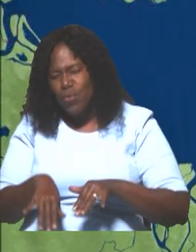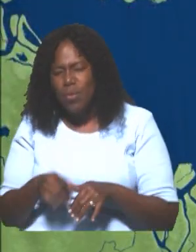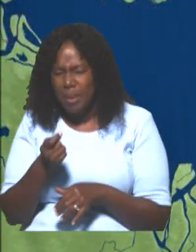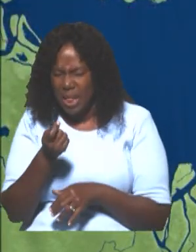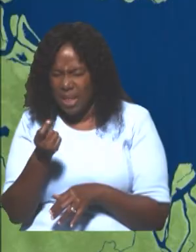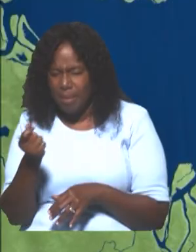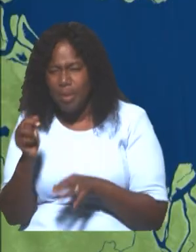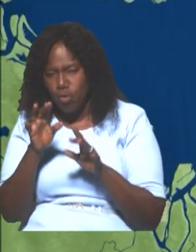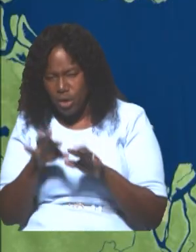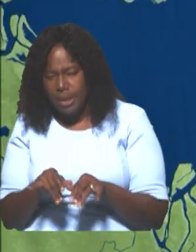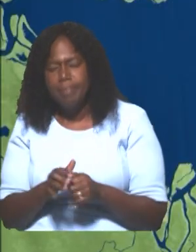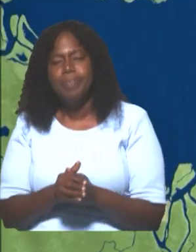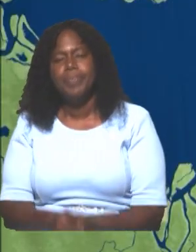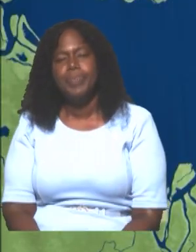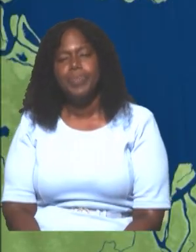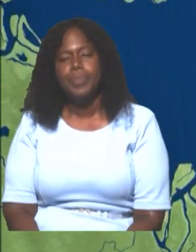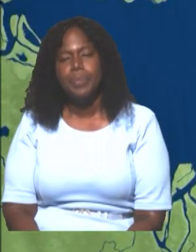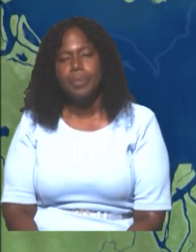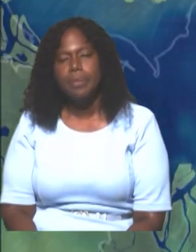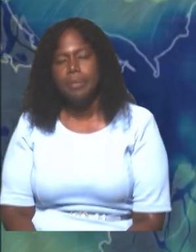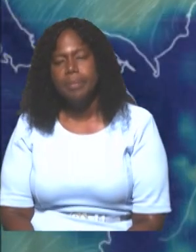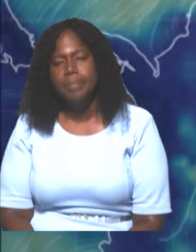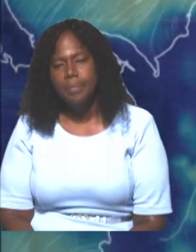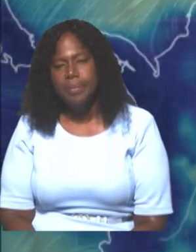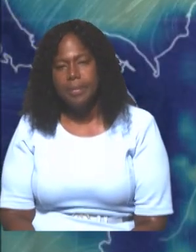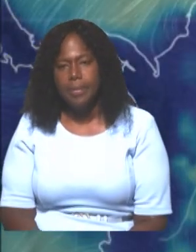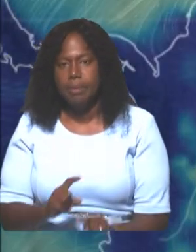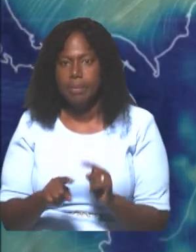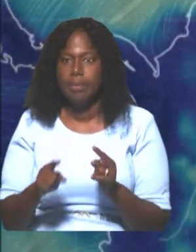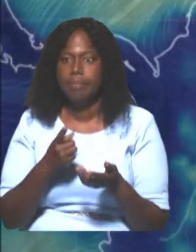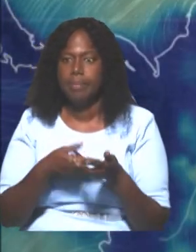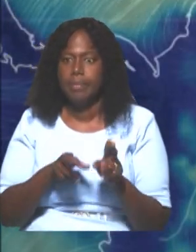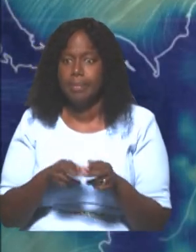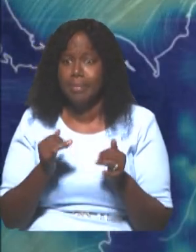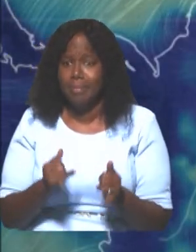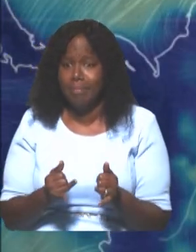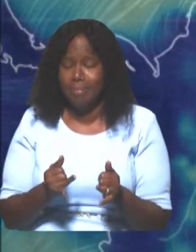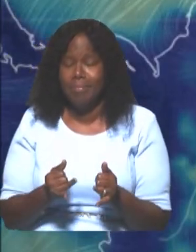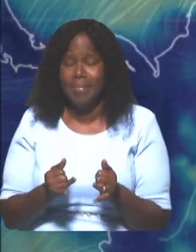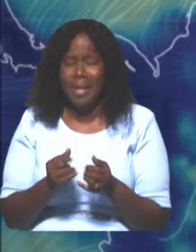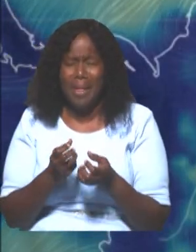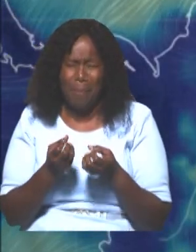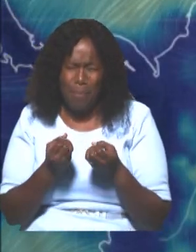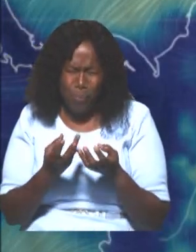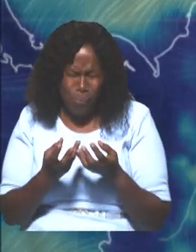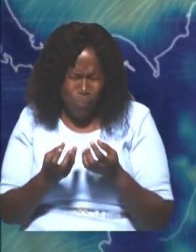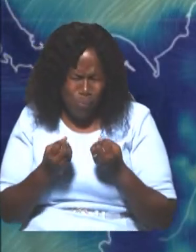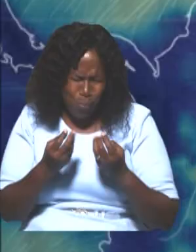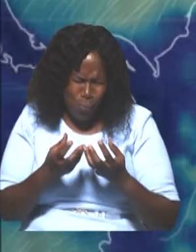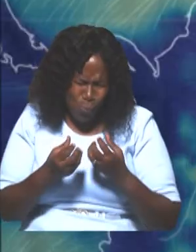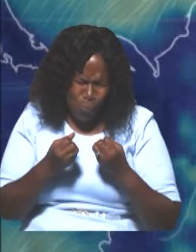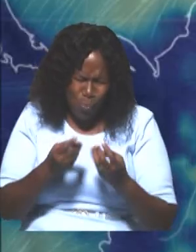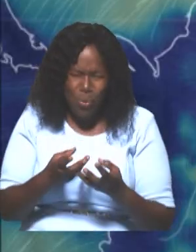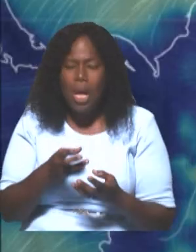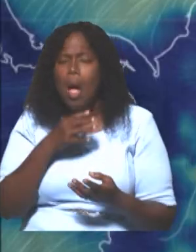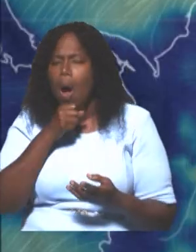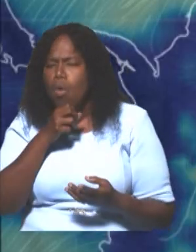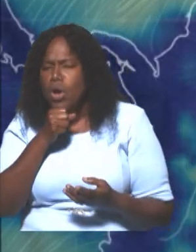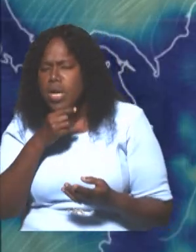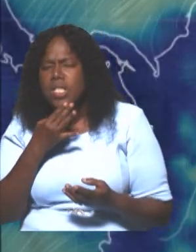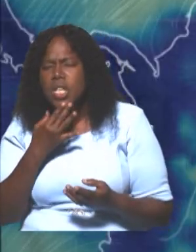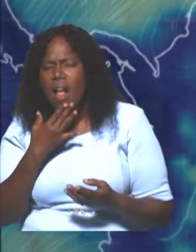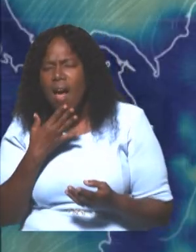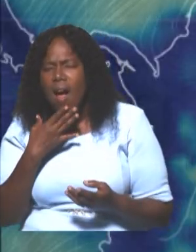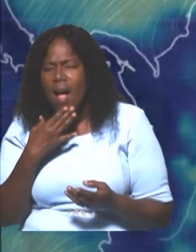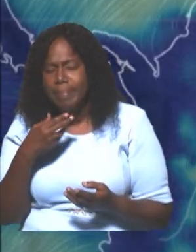dominant feature right now, however, is the haze, a thick blanket of Saharan dust, that's that orangish reddish shading on